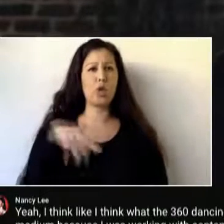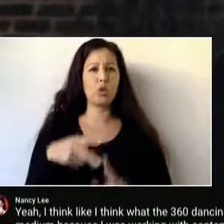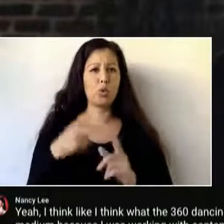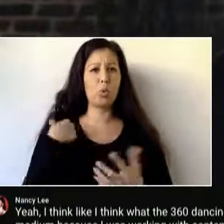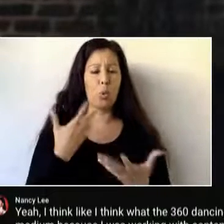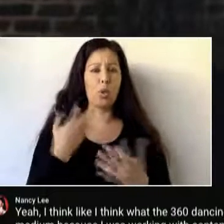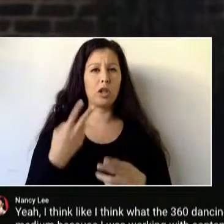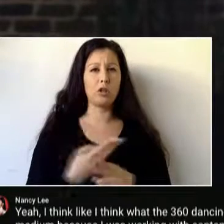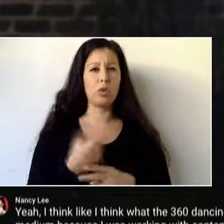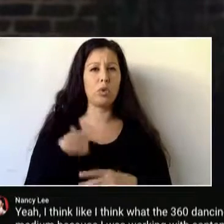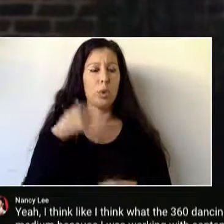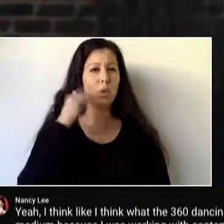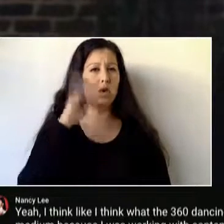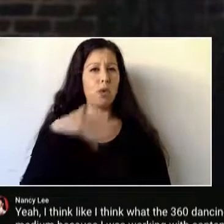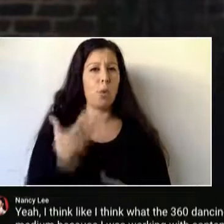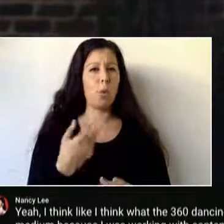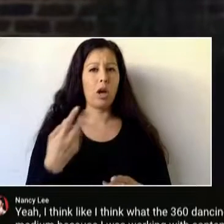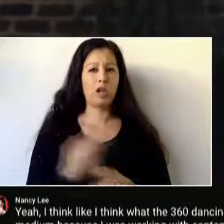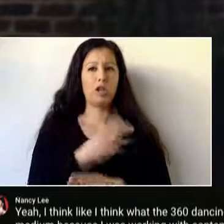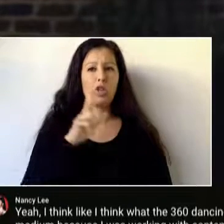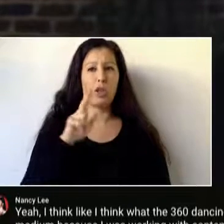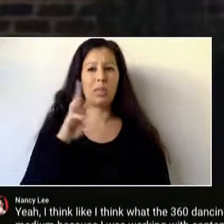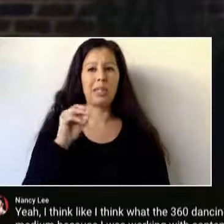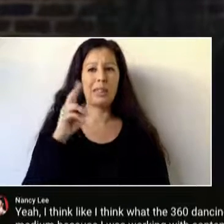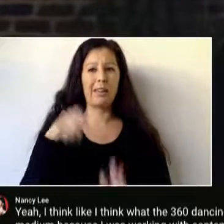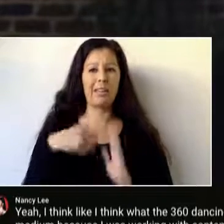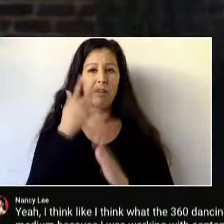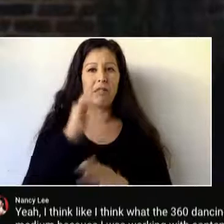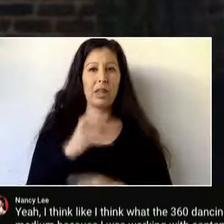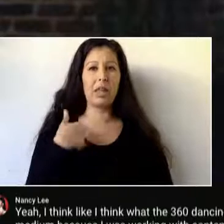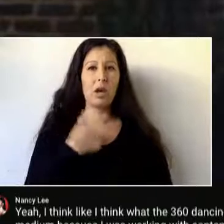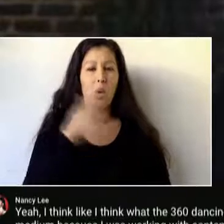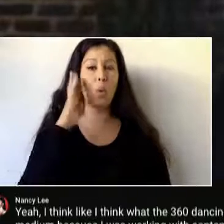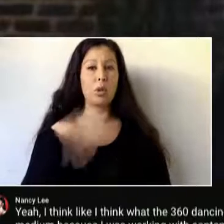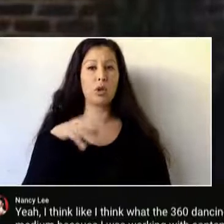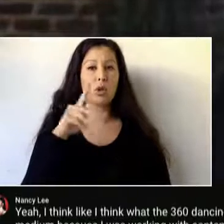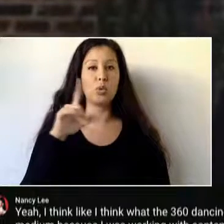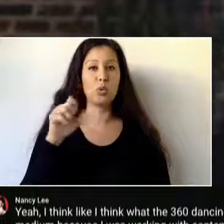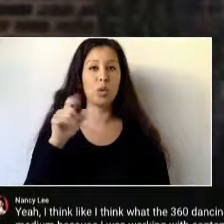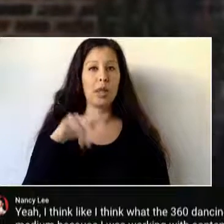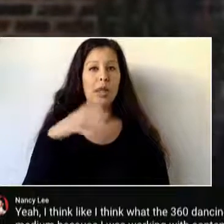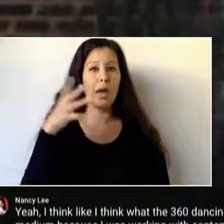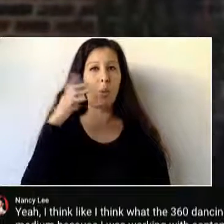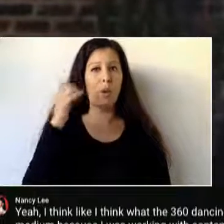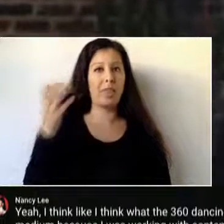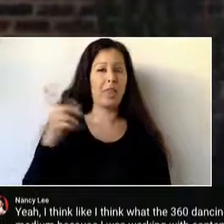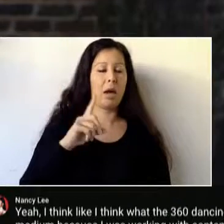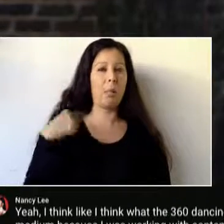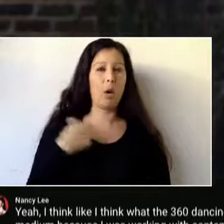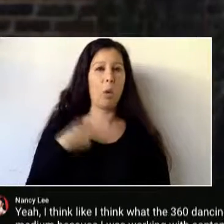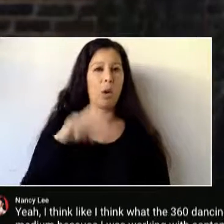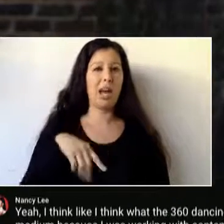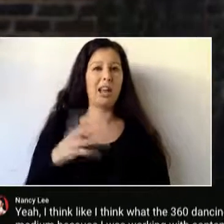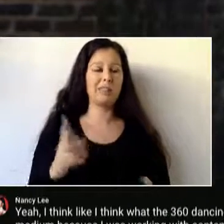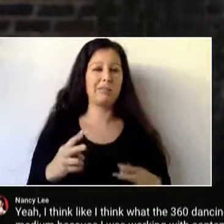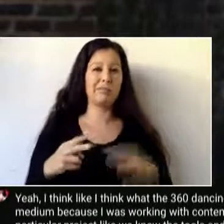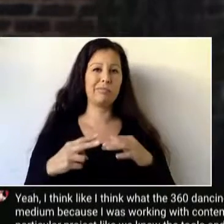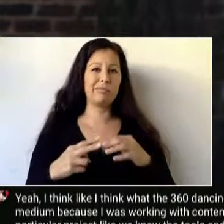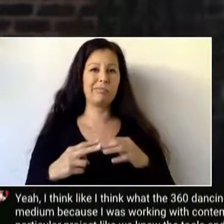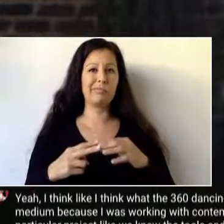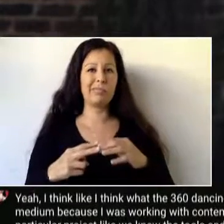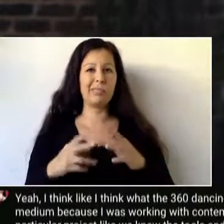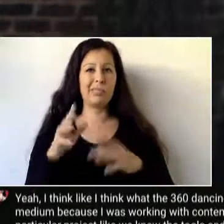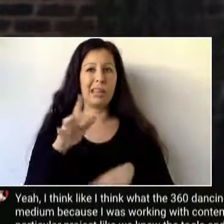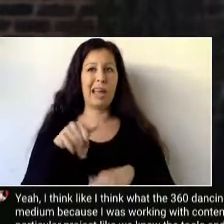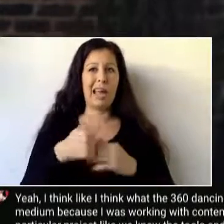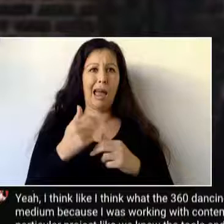knew we wanted to do 360 video for that, and we knew the tools that were out there, but we just had to kind of bridge the gap and figure out how